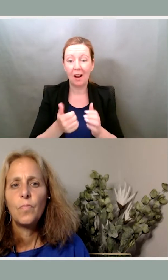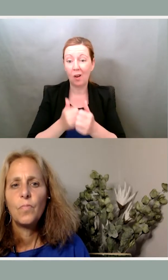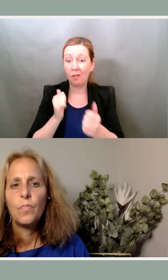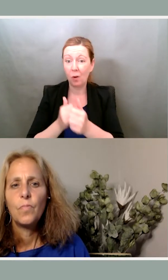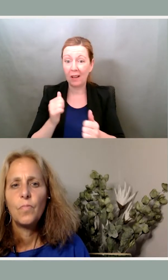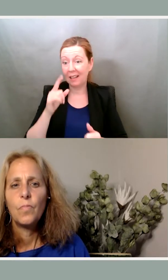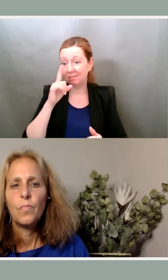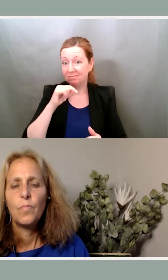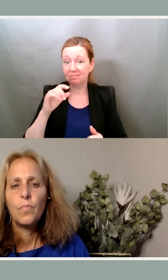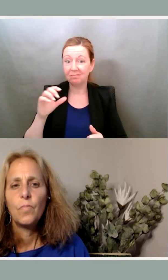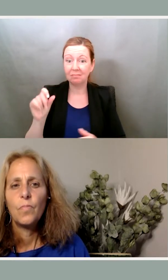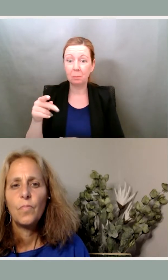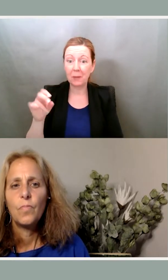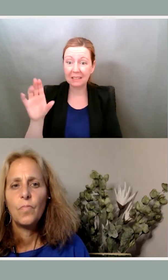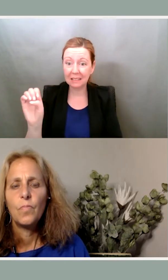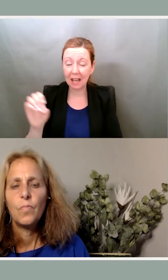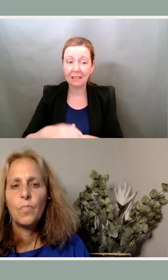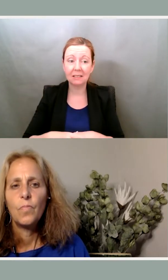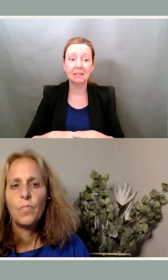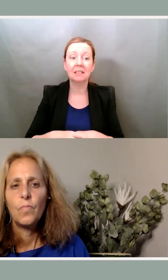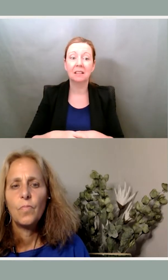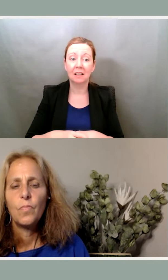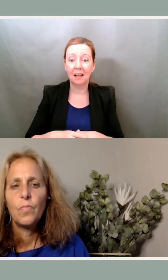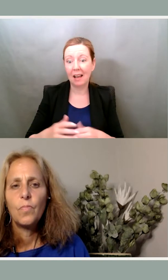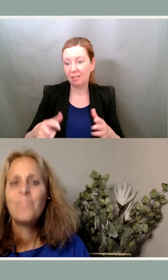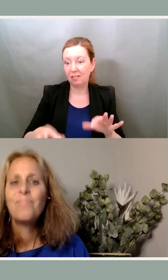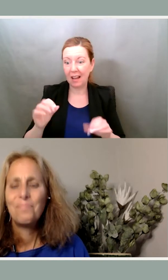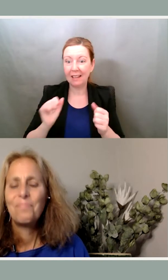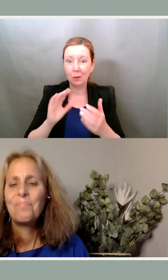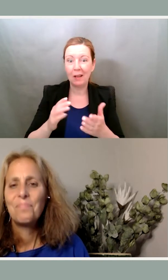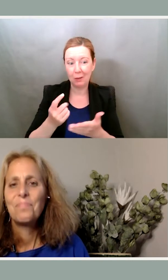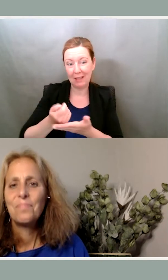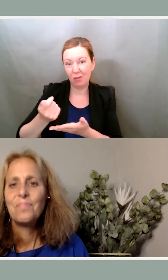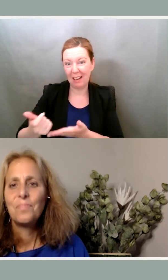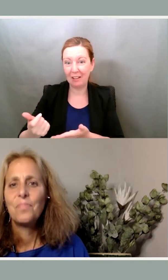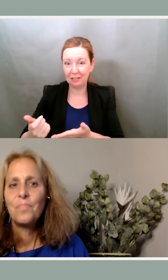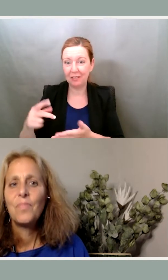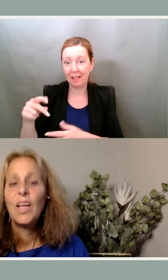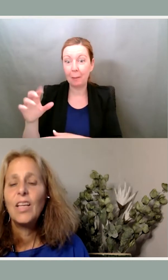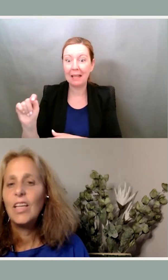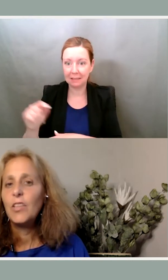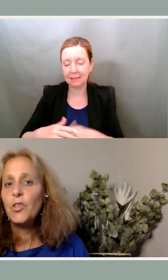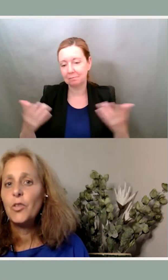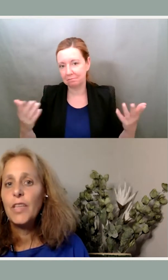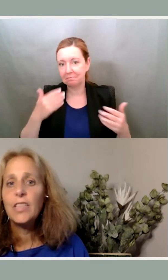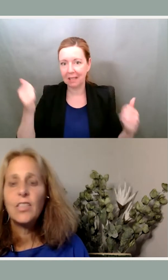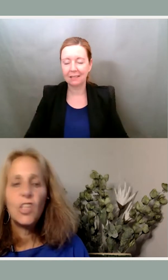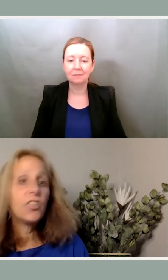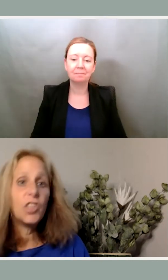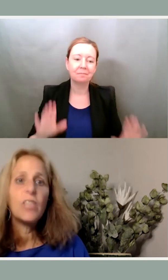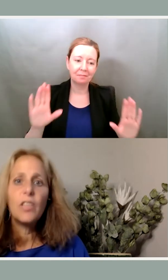pesticides and finding a way to fight those pests, those will be the next steps. Yeah, those are